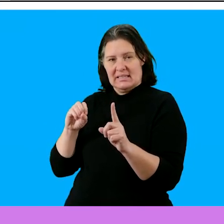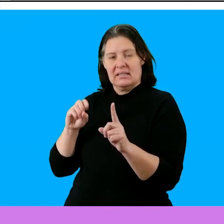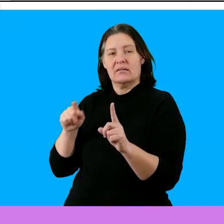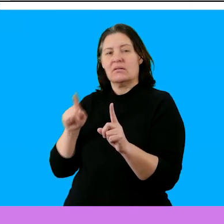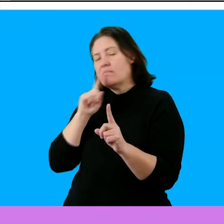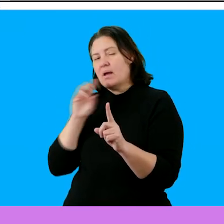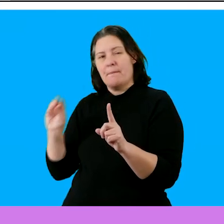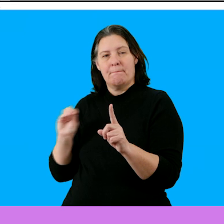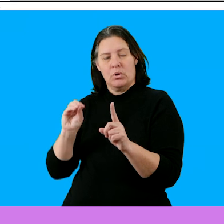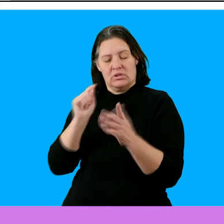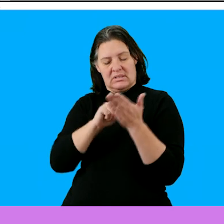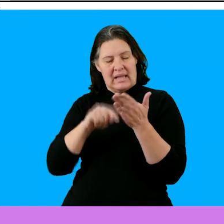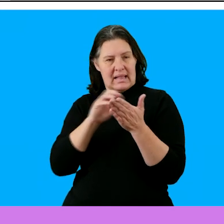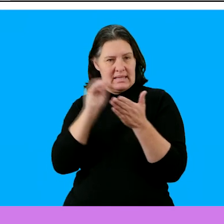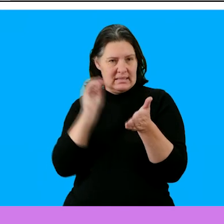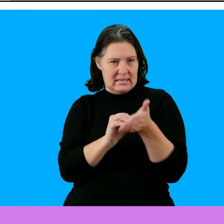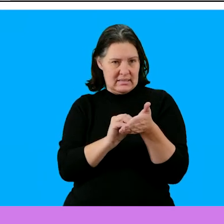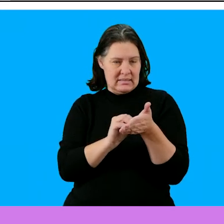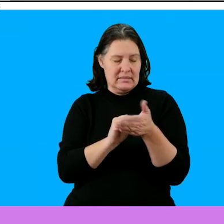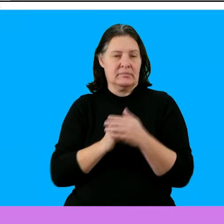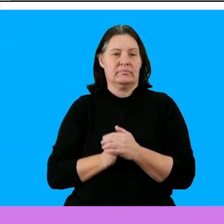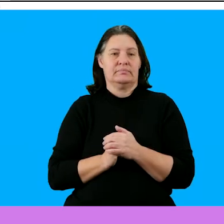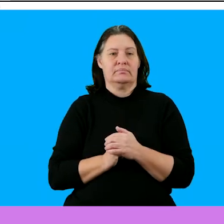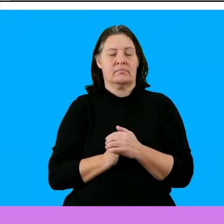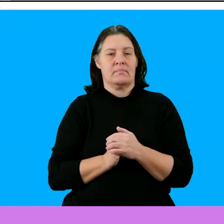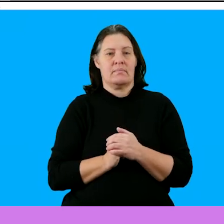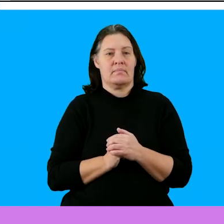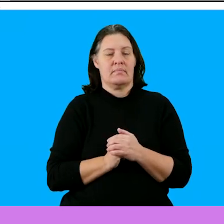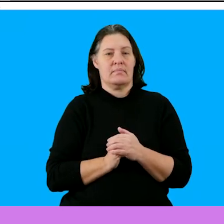So let's key that in on our calculator.